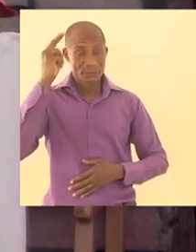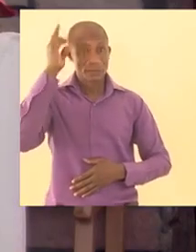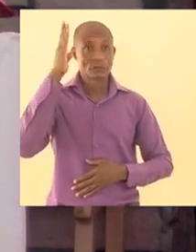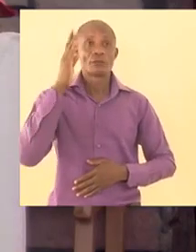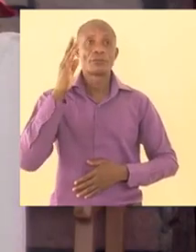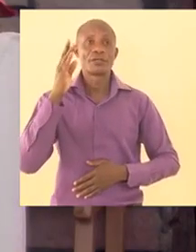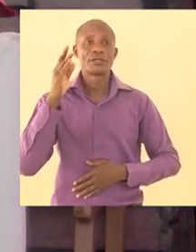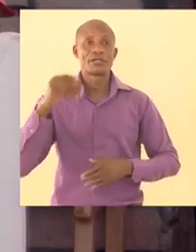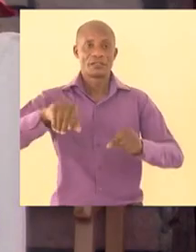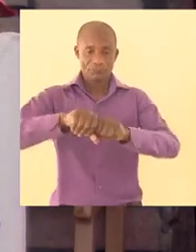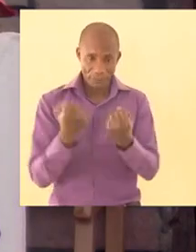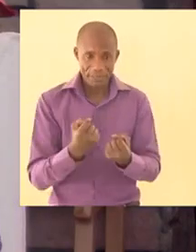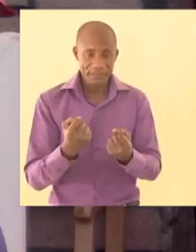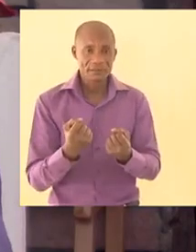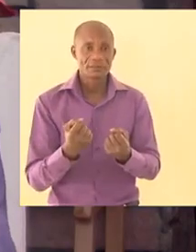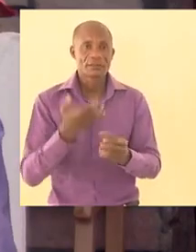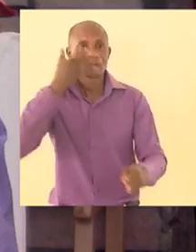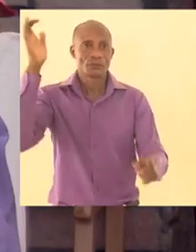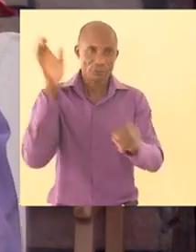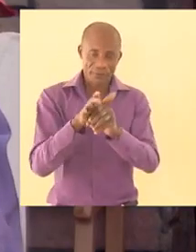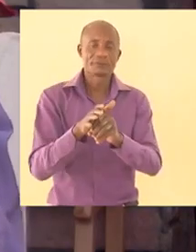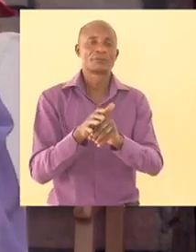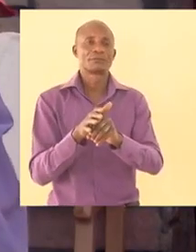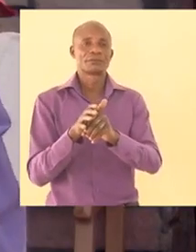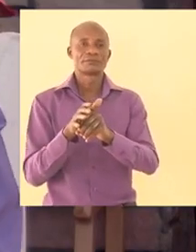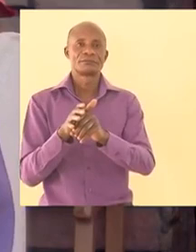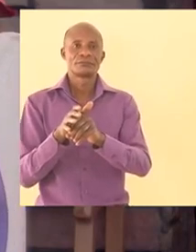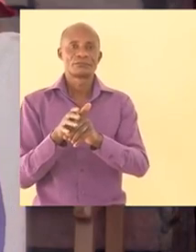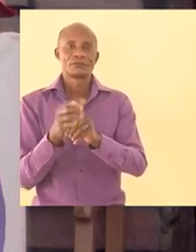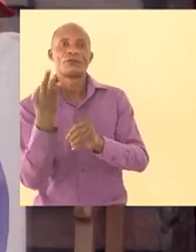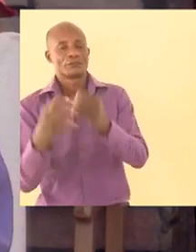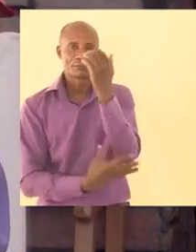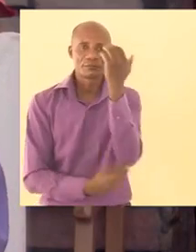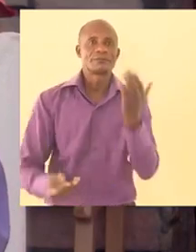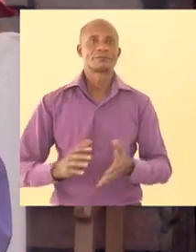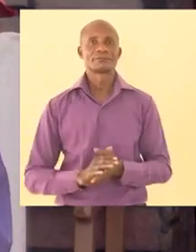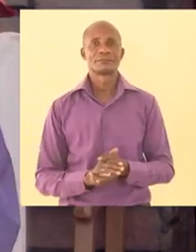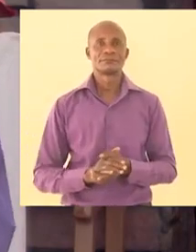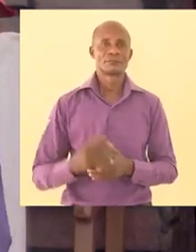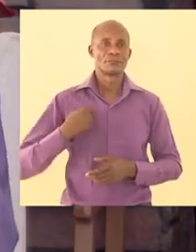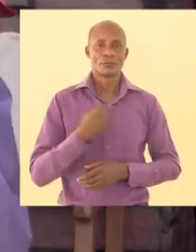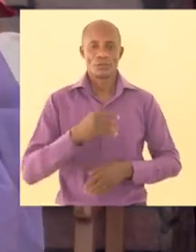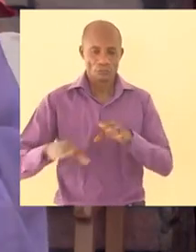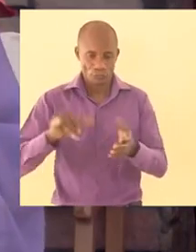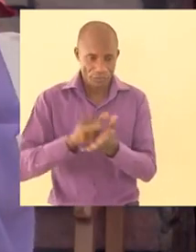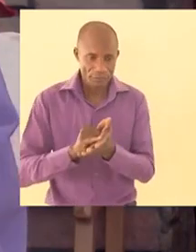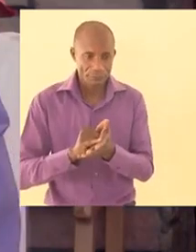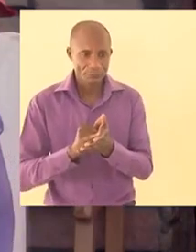will be violating his vow of chastity, of poverty. And we do